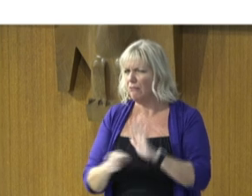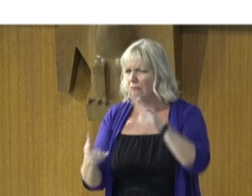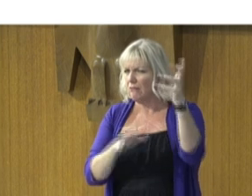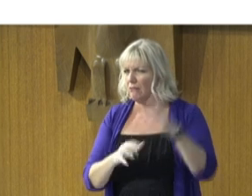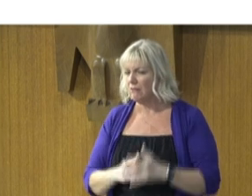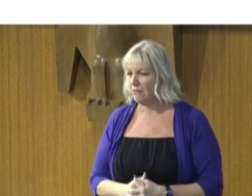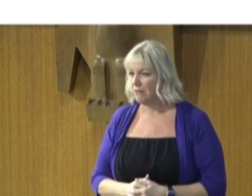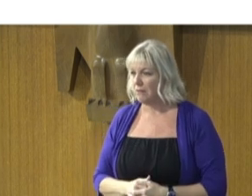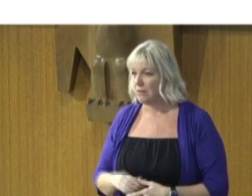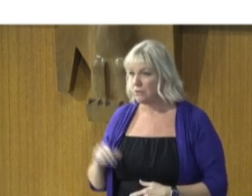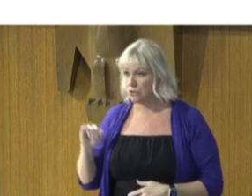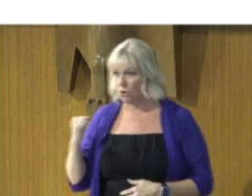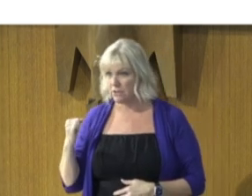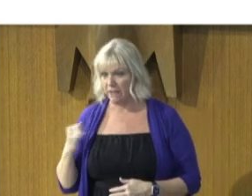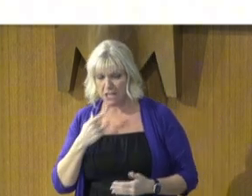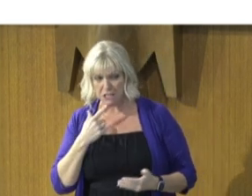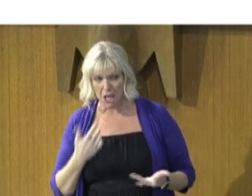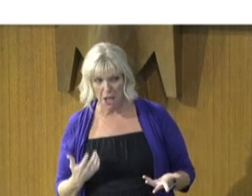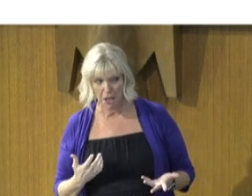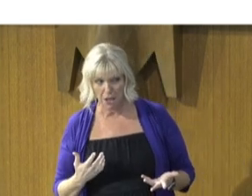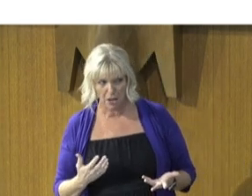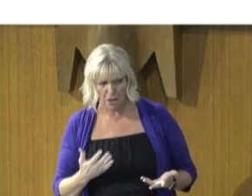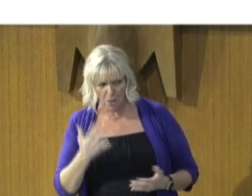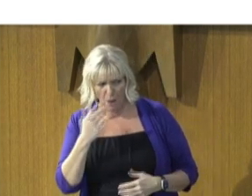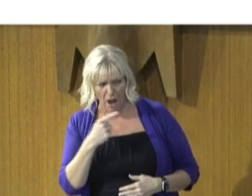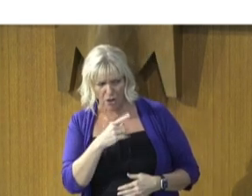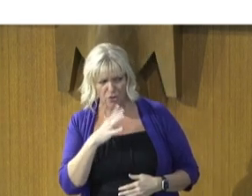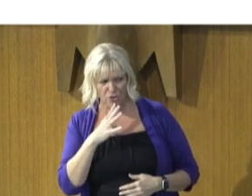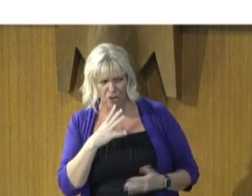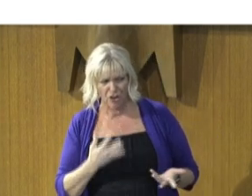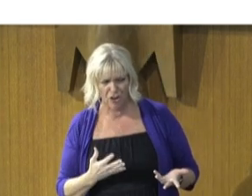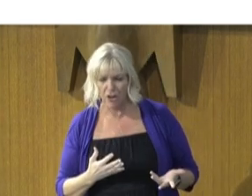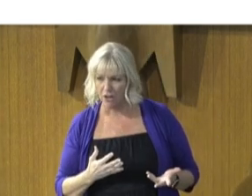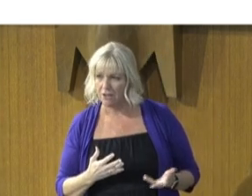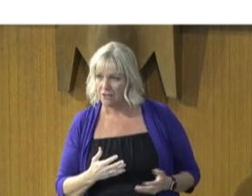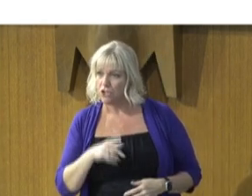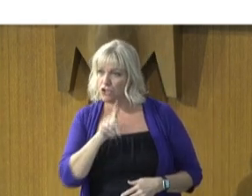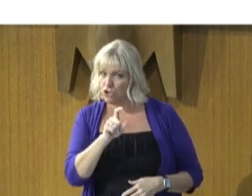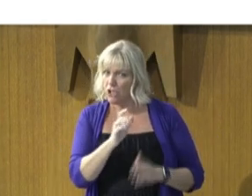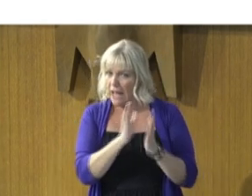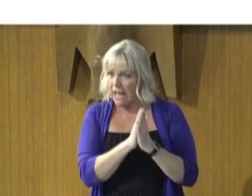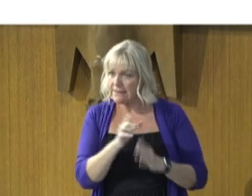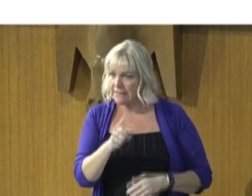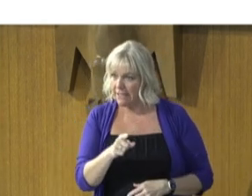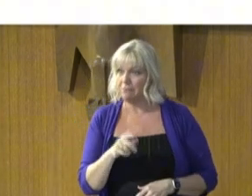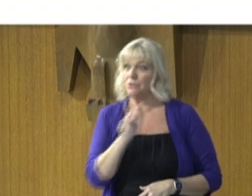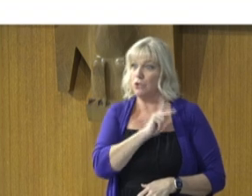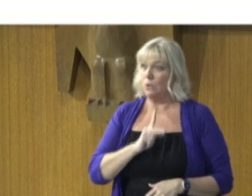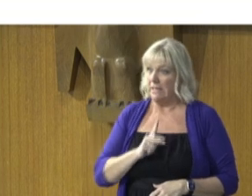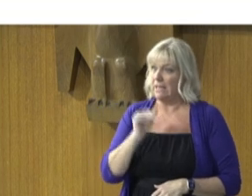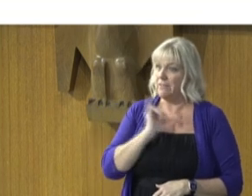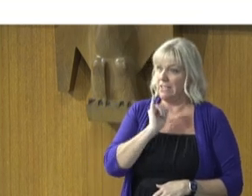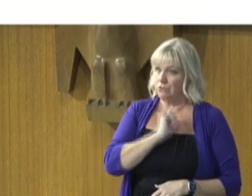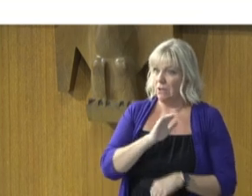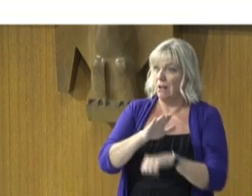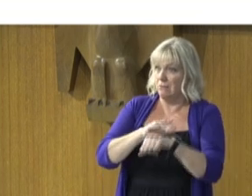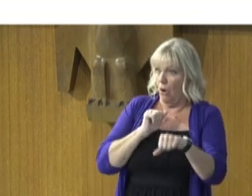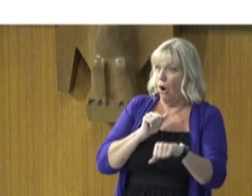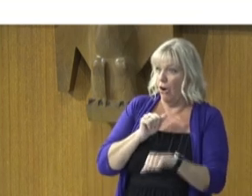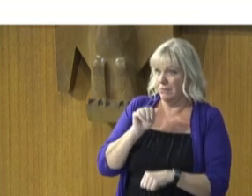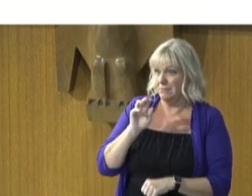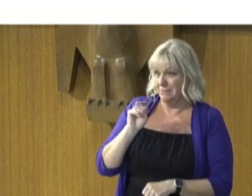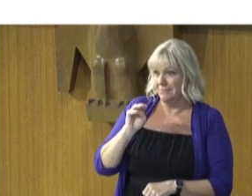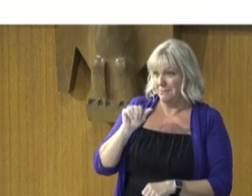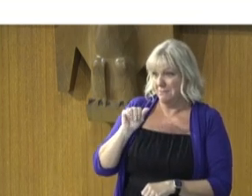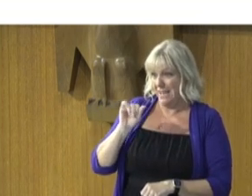"Let the king not say such a thing." Then the king of Israel summoned an officer and said, "Bring quickly Micaiah, son of Imlah." Now the